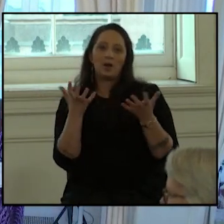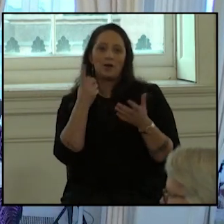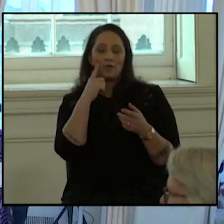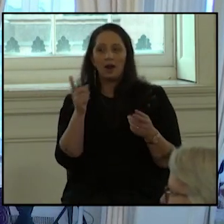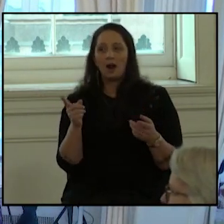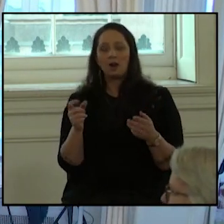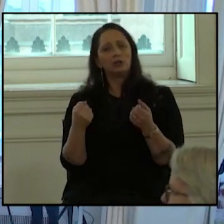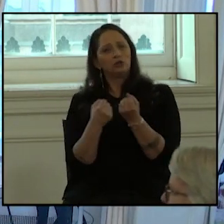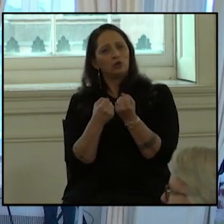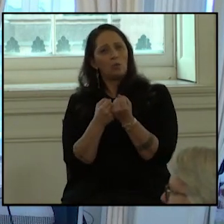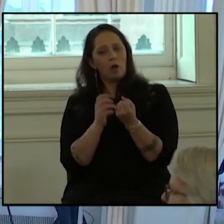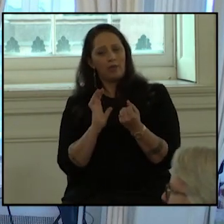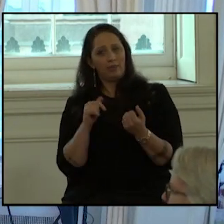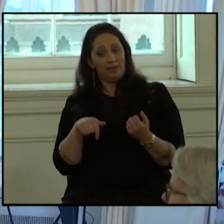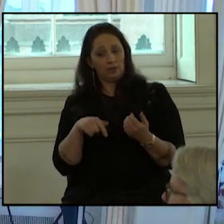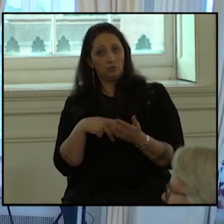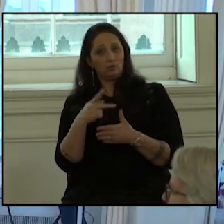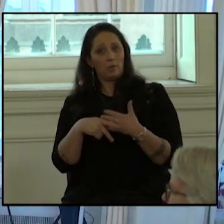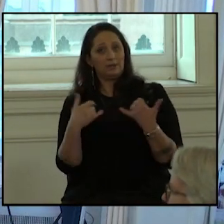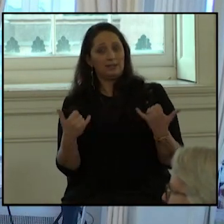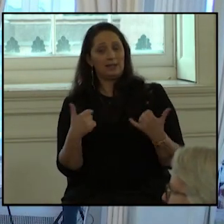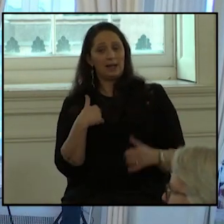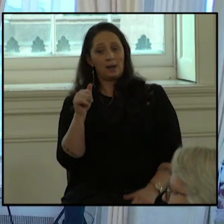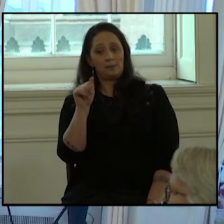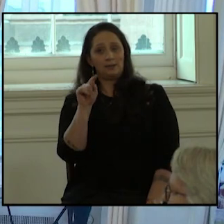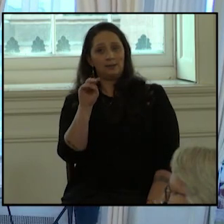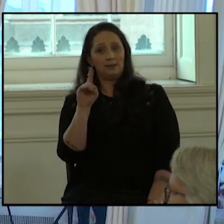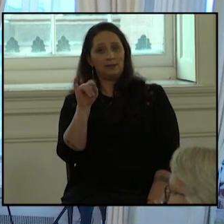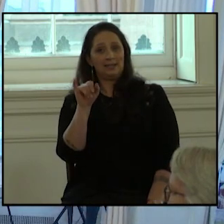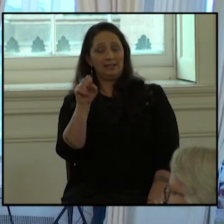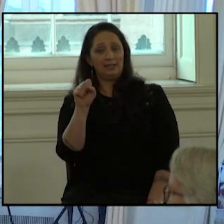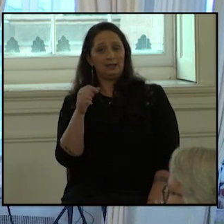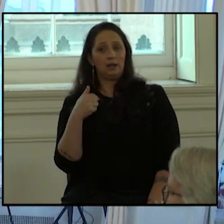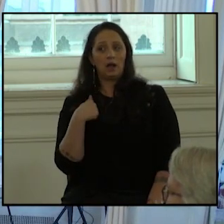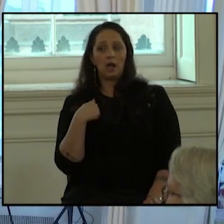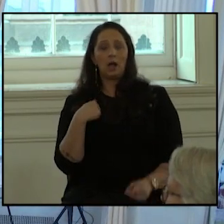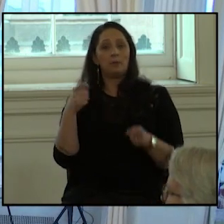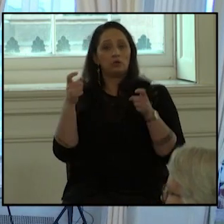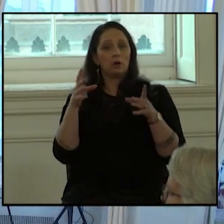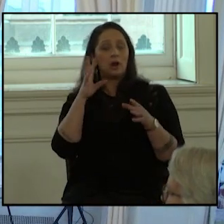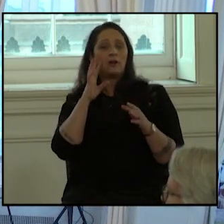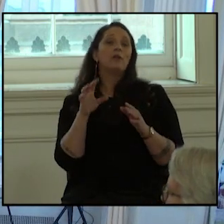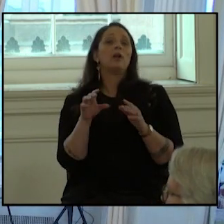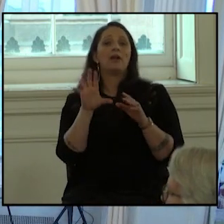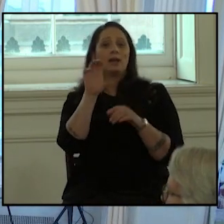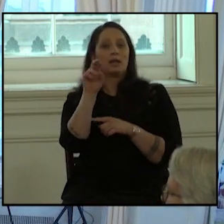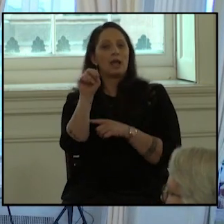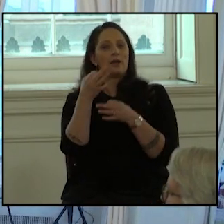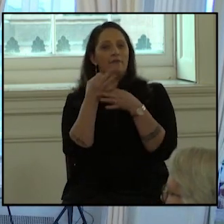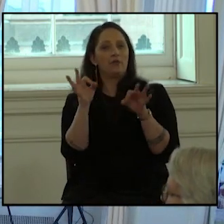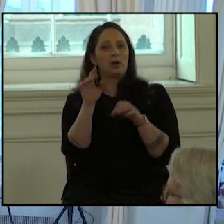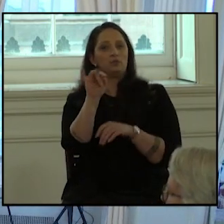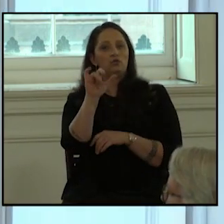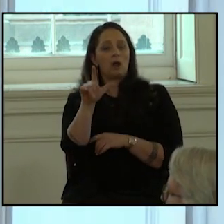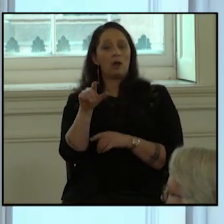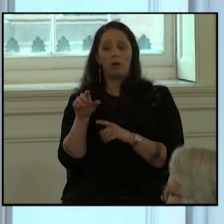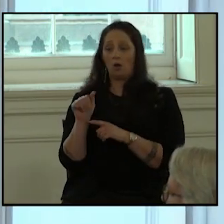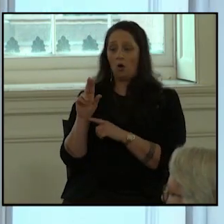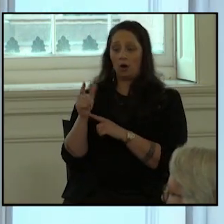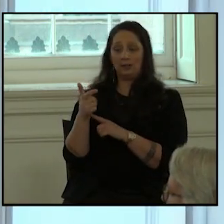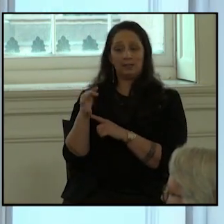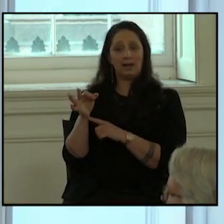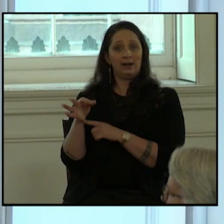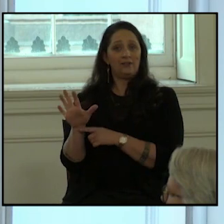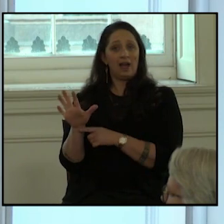very much for supporting the program today. I'm Tammy Denise. I'm the Outreach Director for the Connecticut Freedom Trail. In August of 1995,